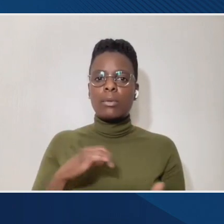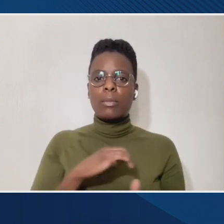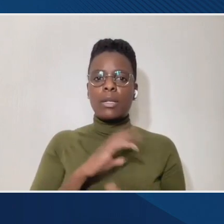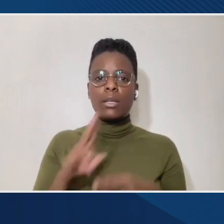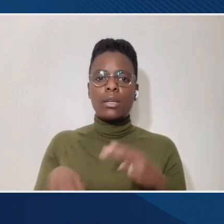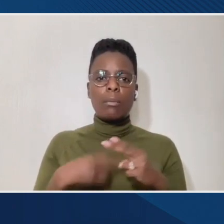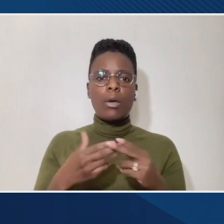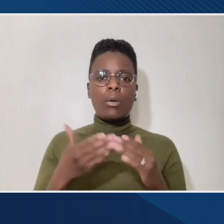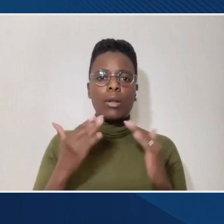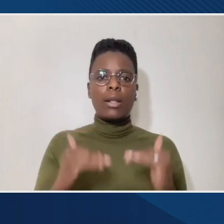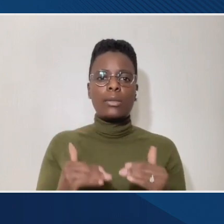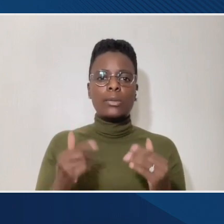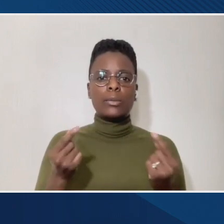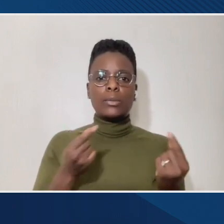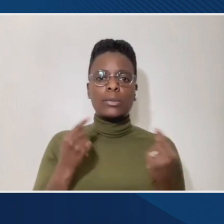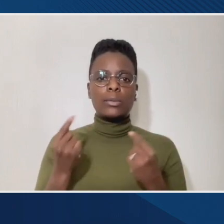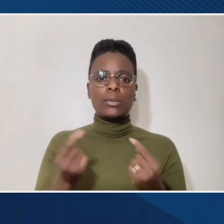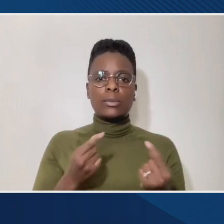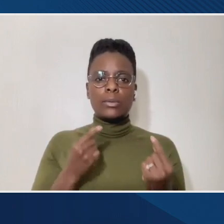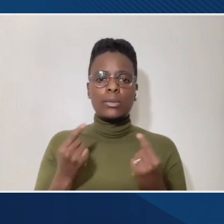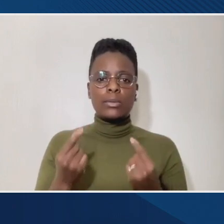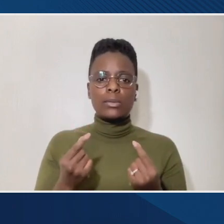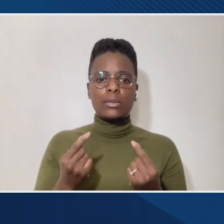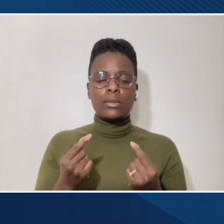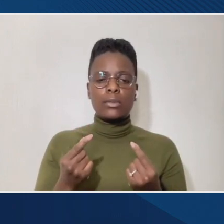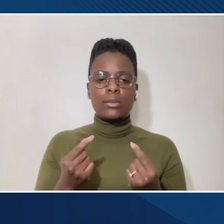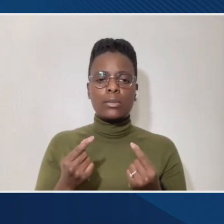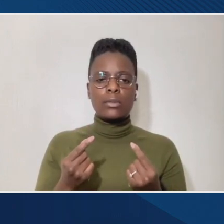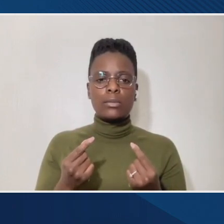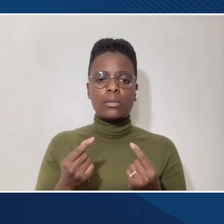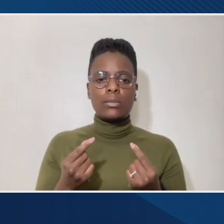So, could. Or